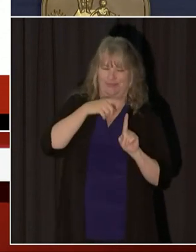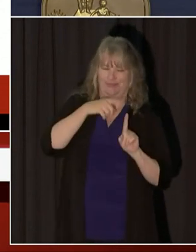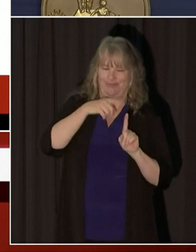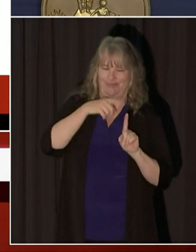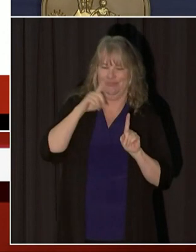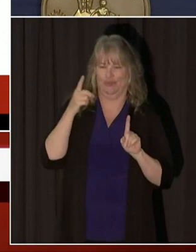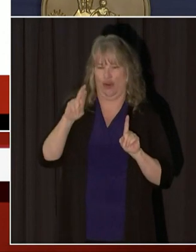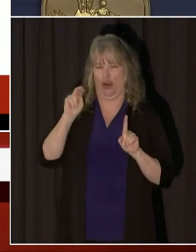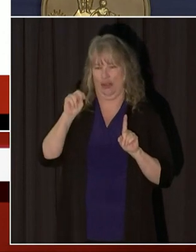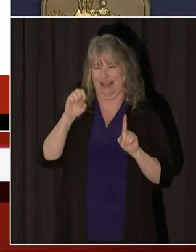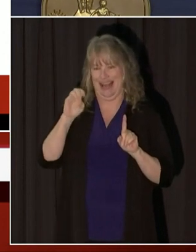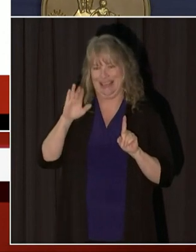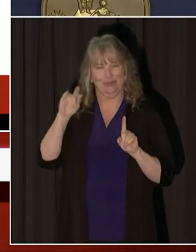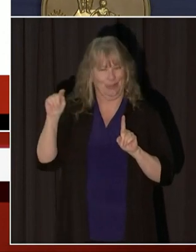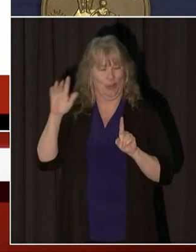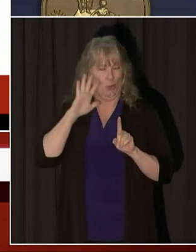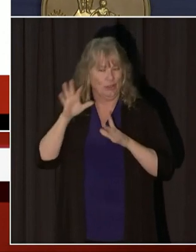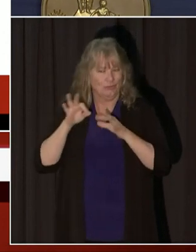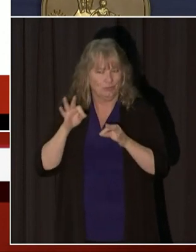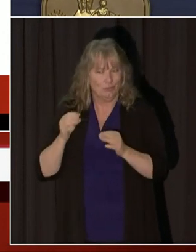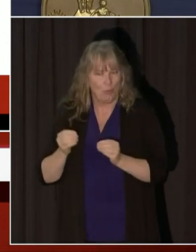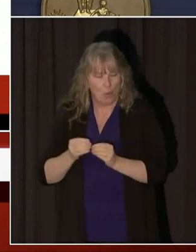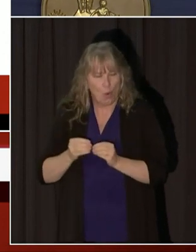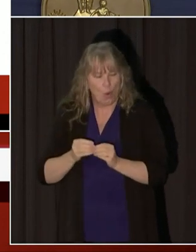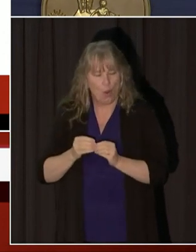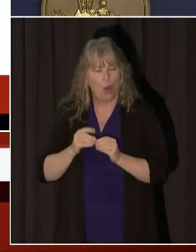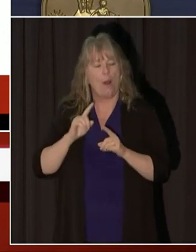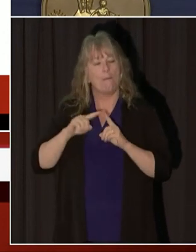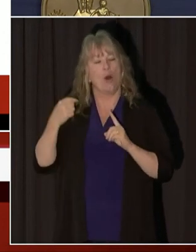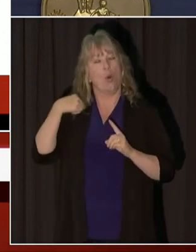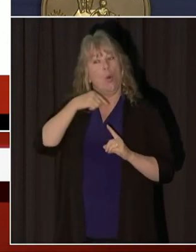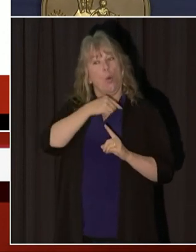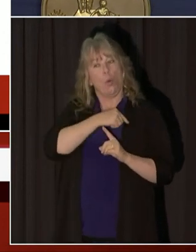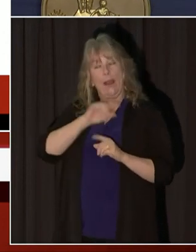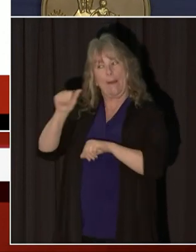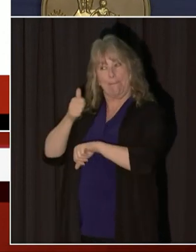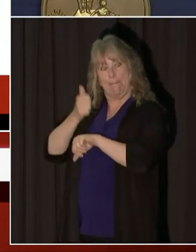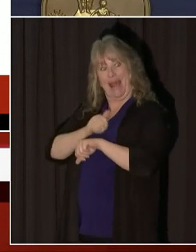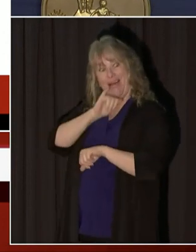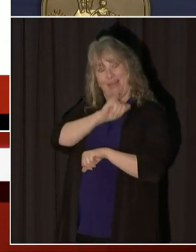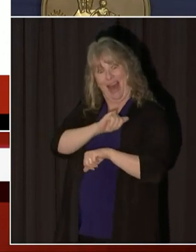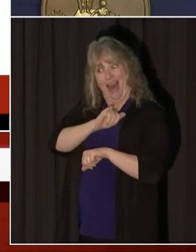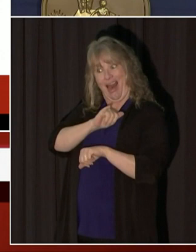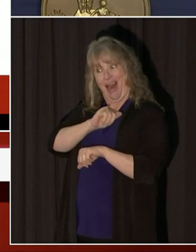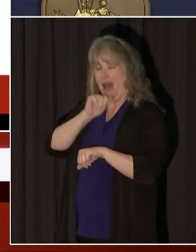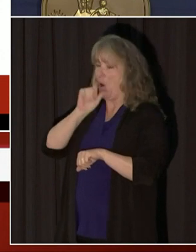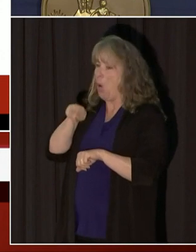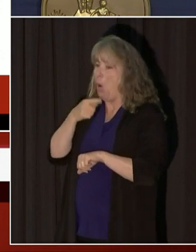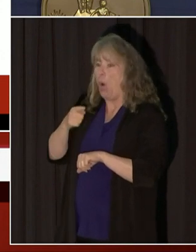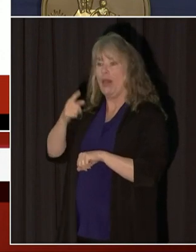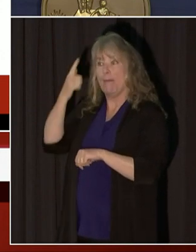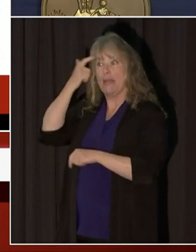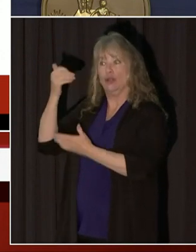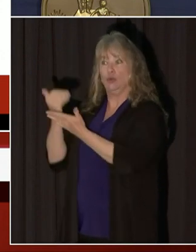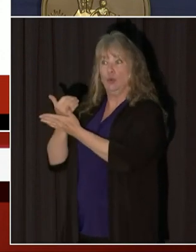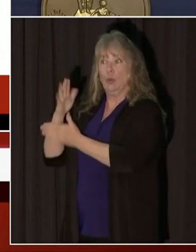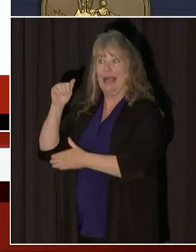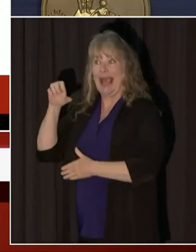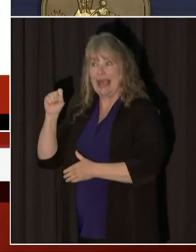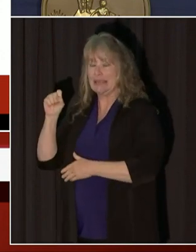is based on more than just the number of new cases. It also depends on